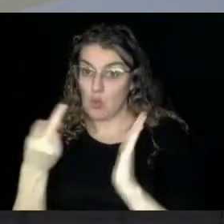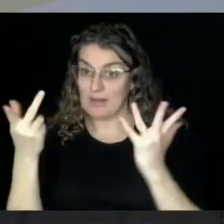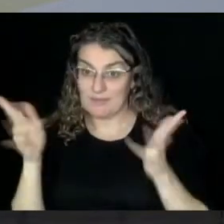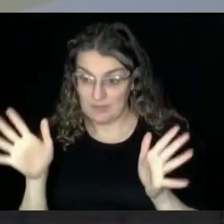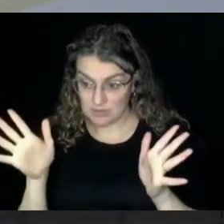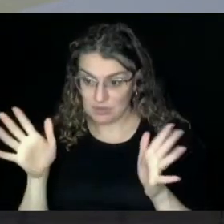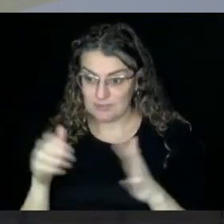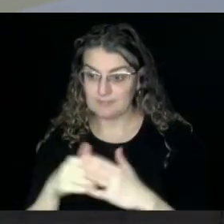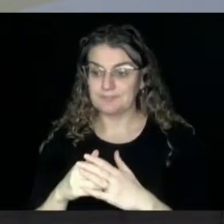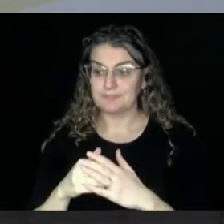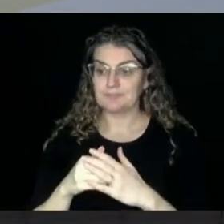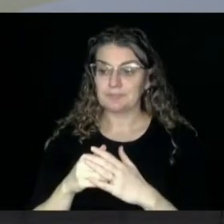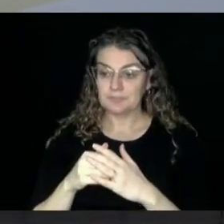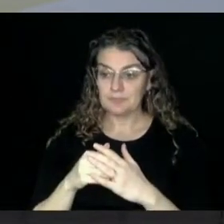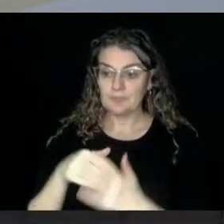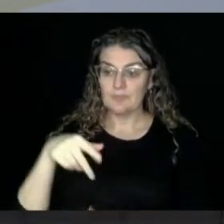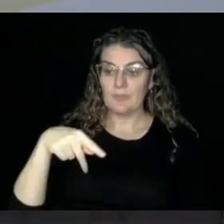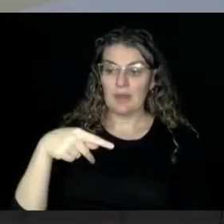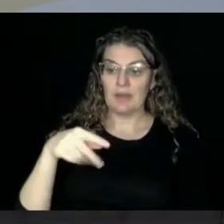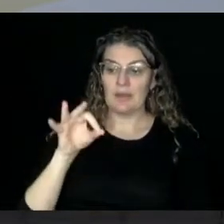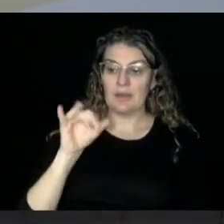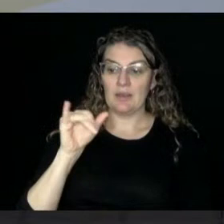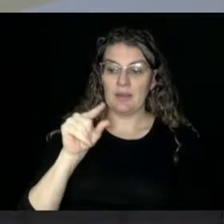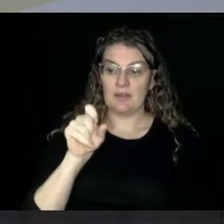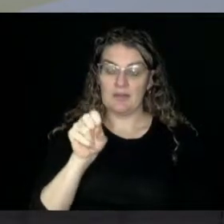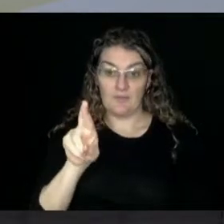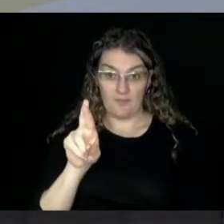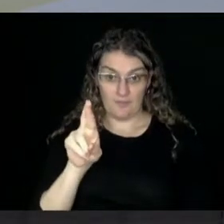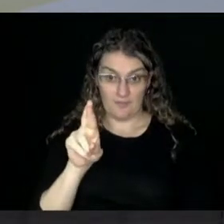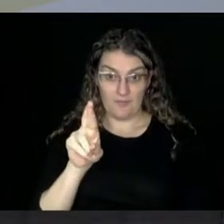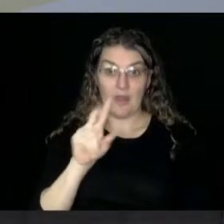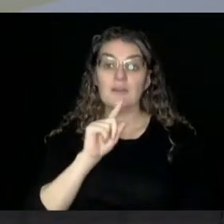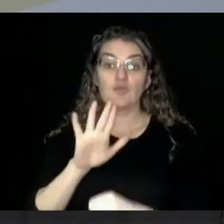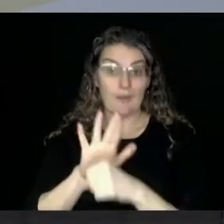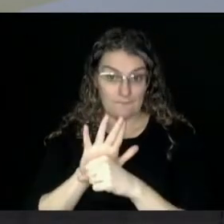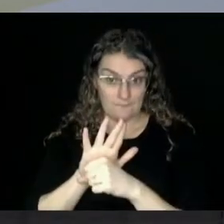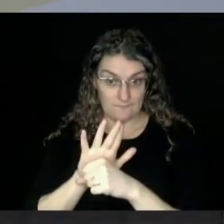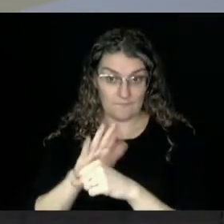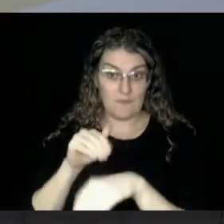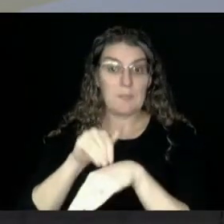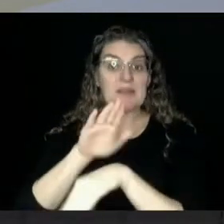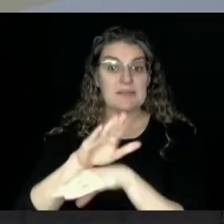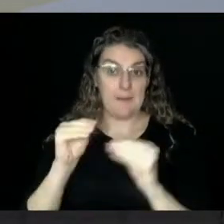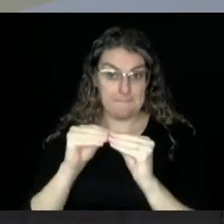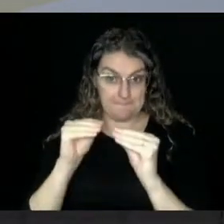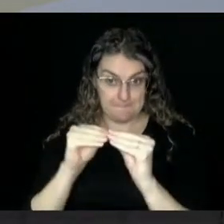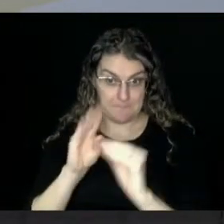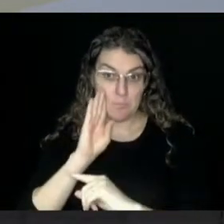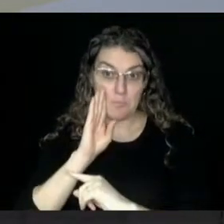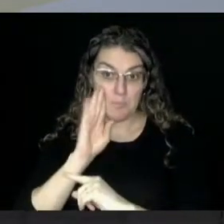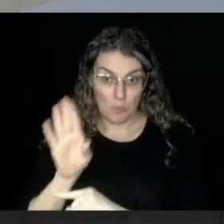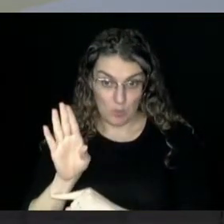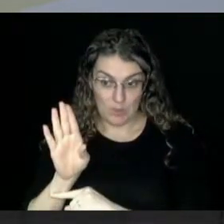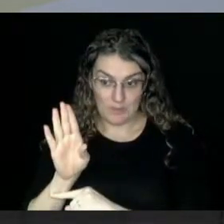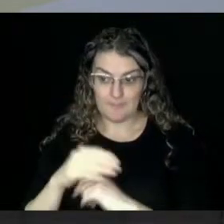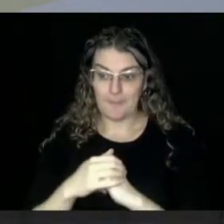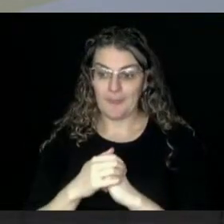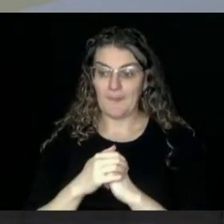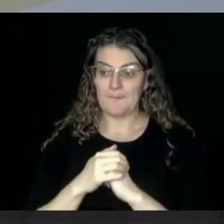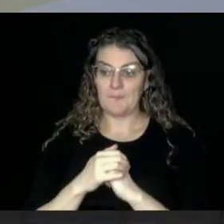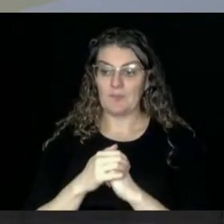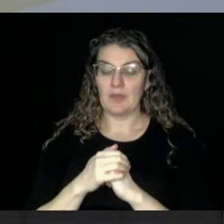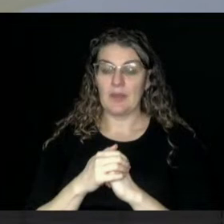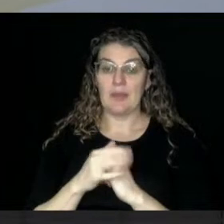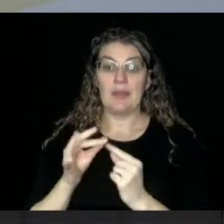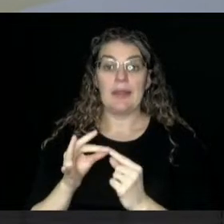of the Pfizer vaccine are confirmed, with weekly deliveries of 1,170 doses of this product. And the